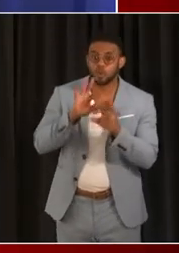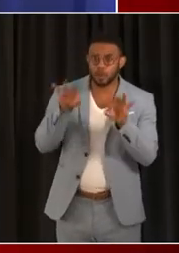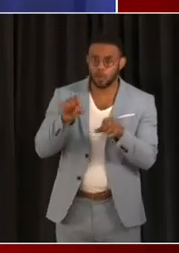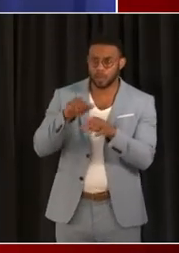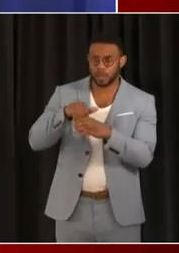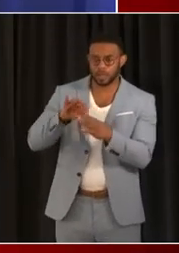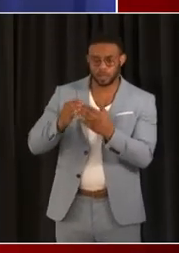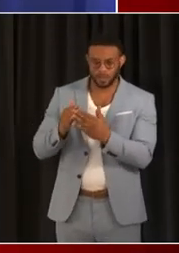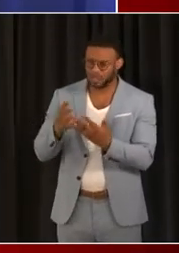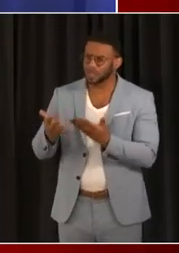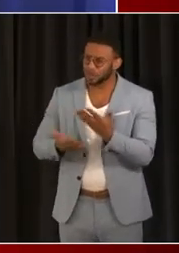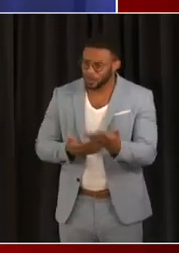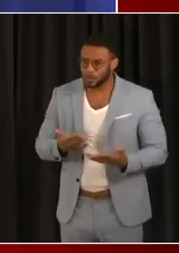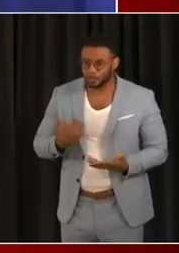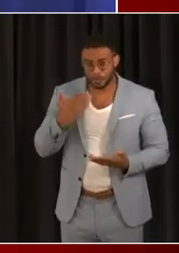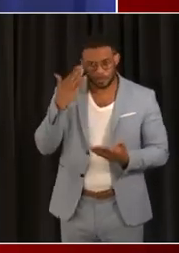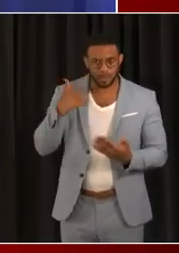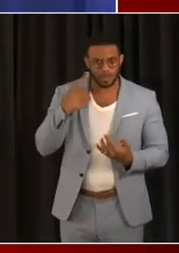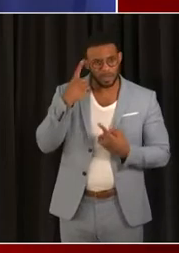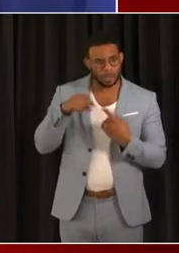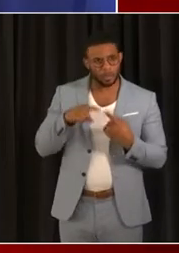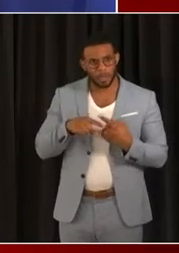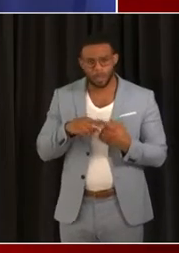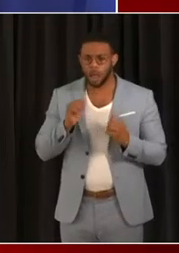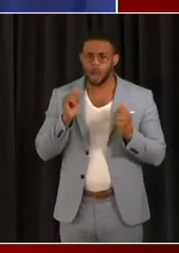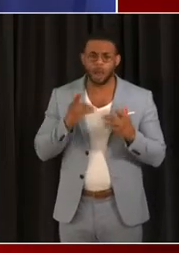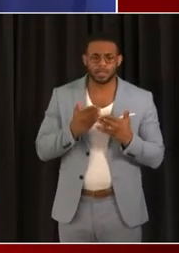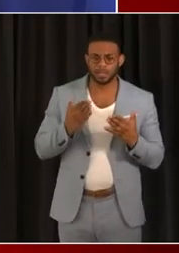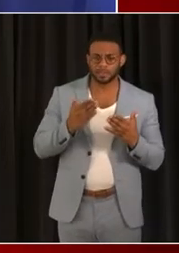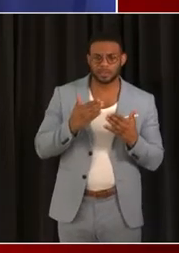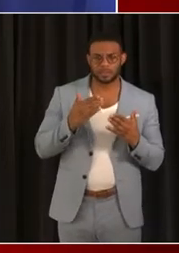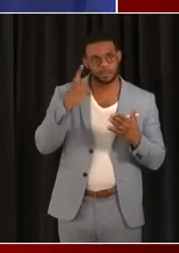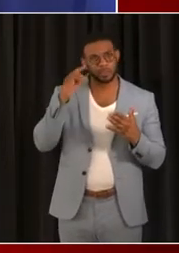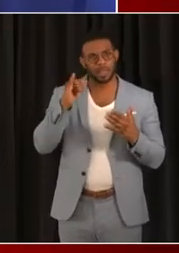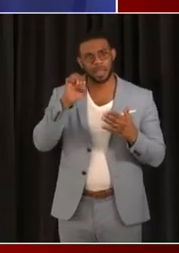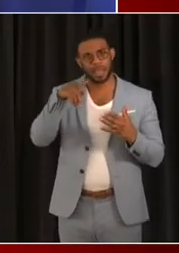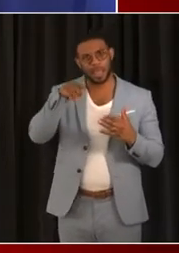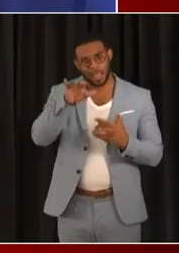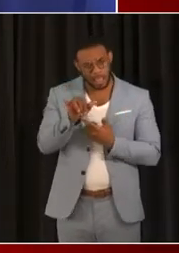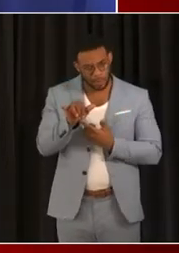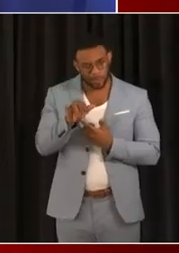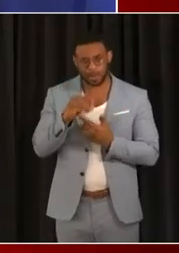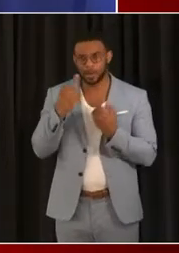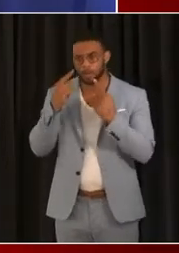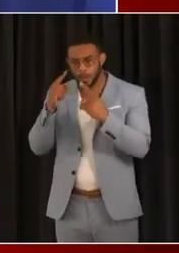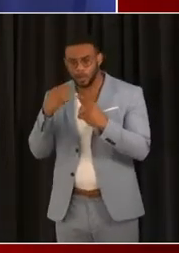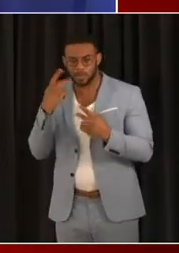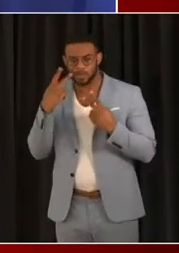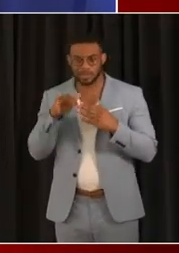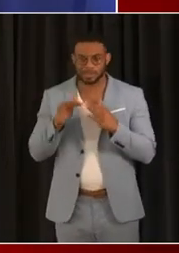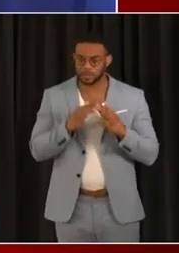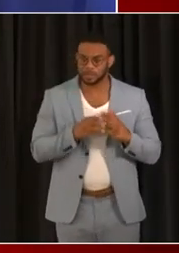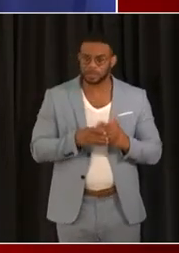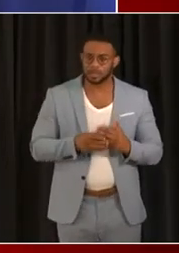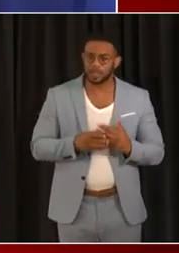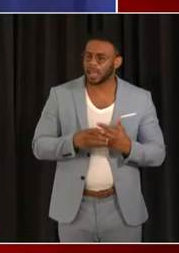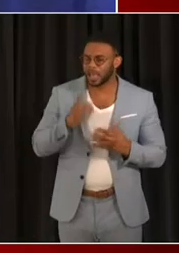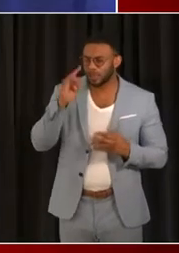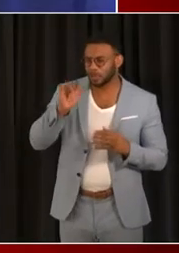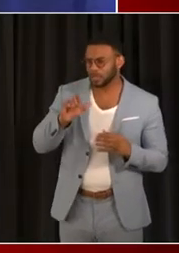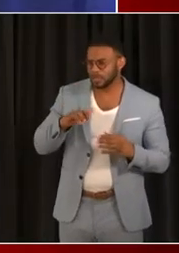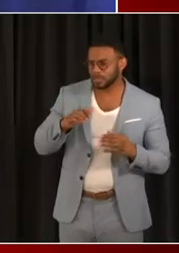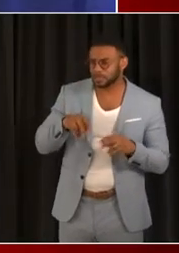frameworks that are in these communities. So I know we think about all of this stuff in the context of equity and the prosperity that we're seeing in the city.